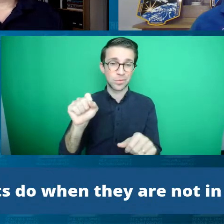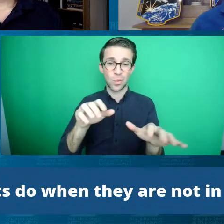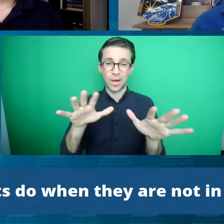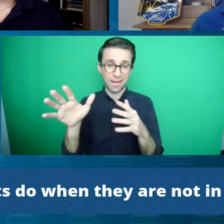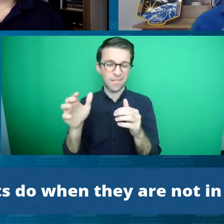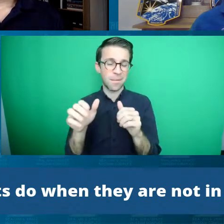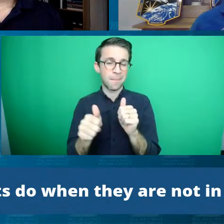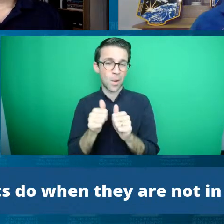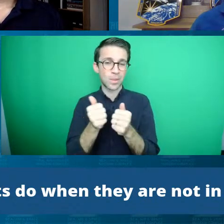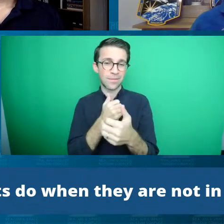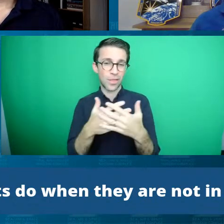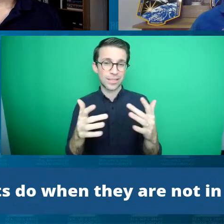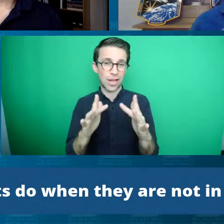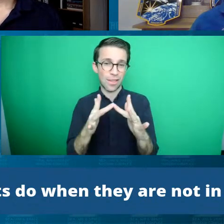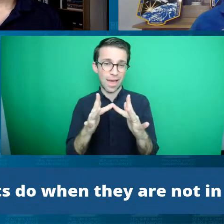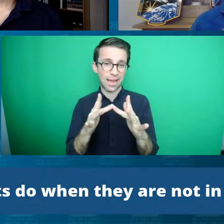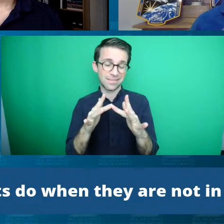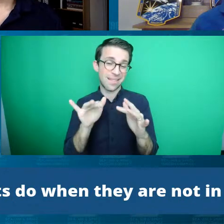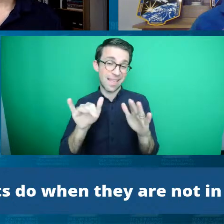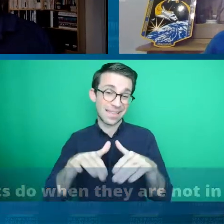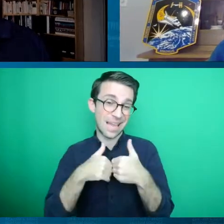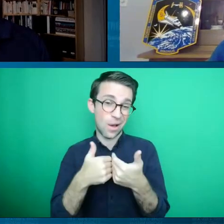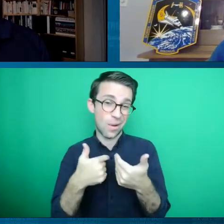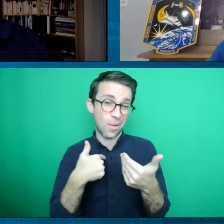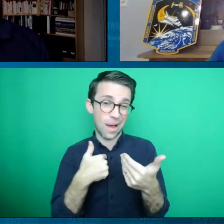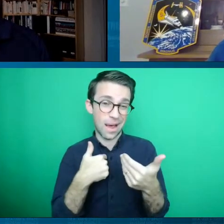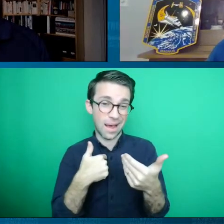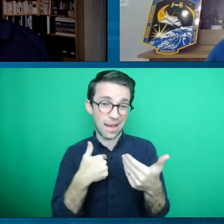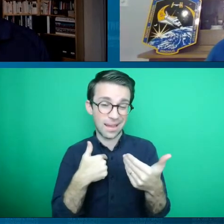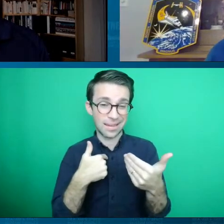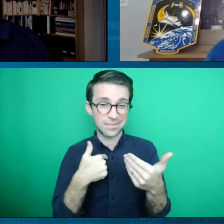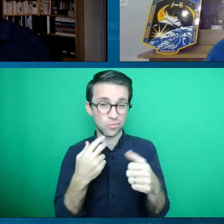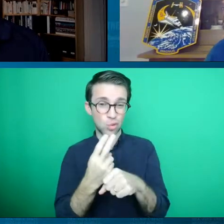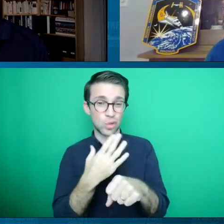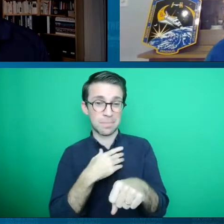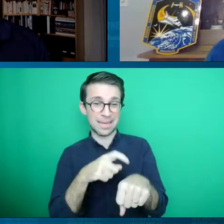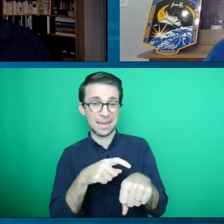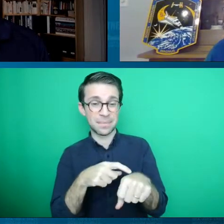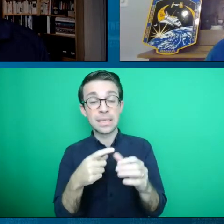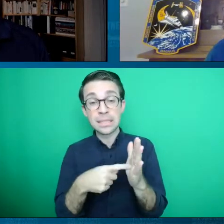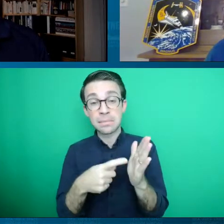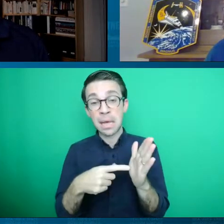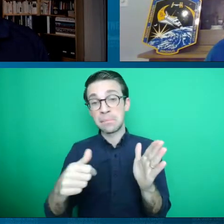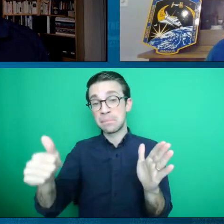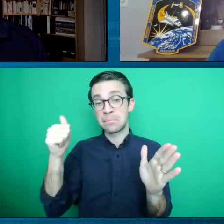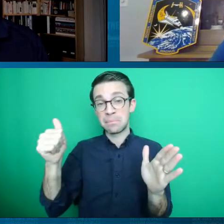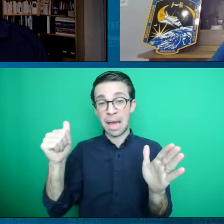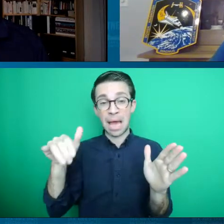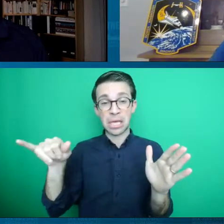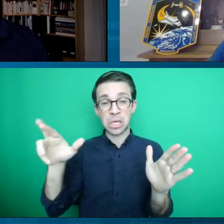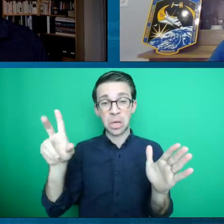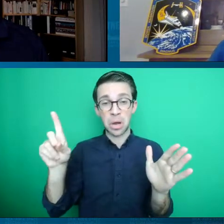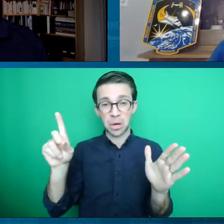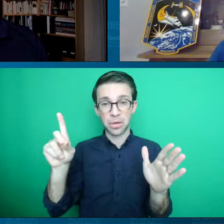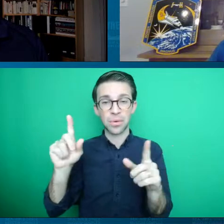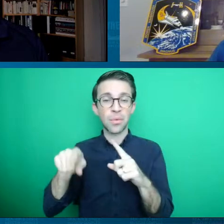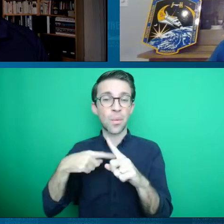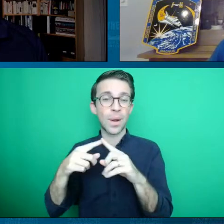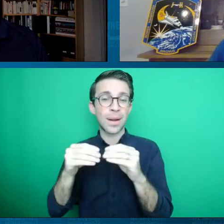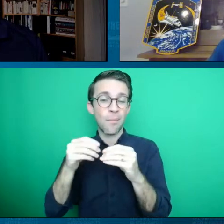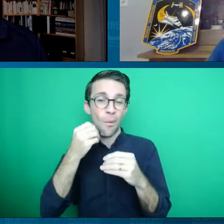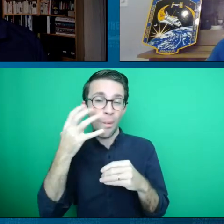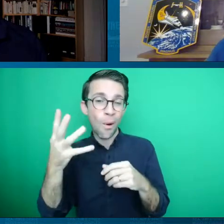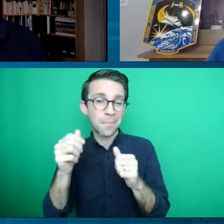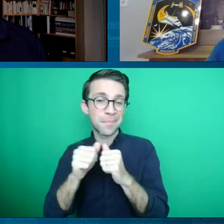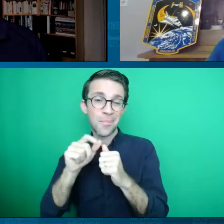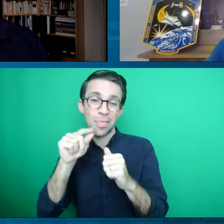online. That's how I spend most of my days, actually. Usually in my backyard when it's a little warmer with the birds, which is nice.